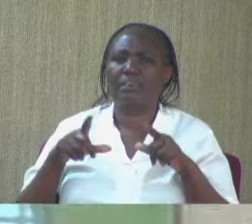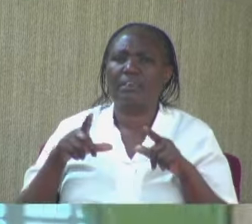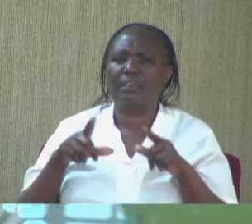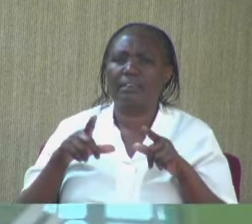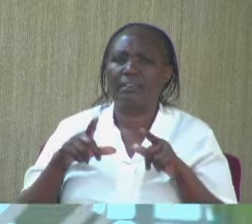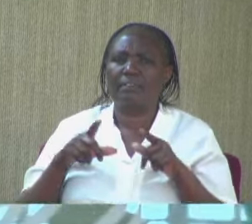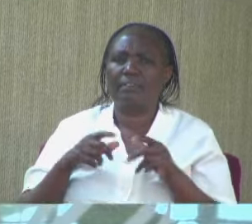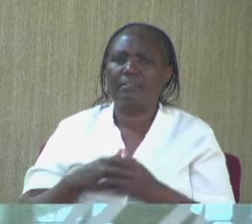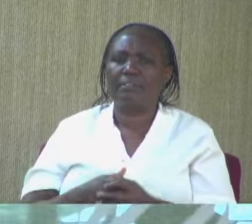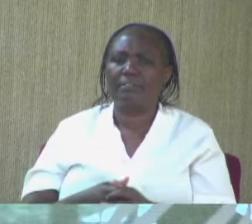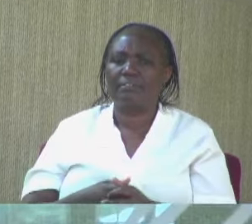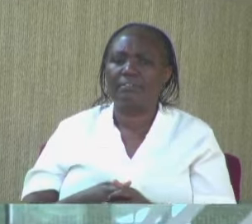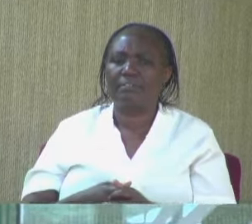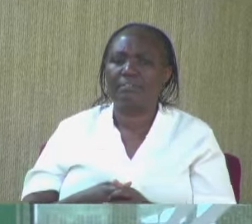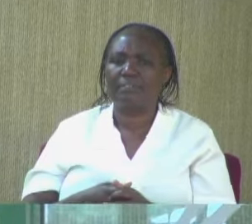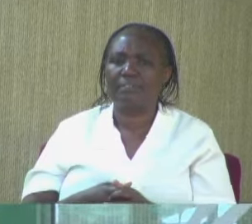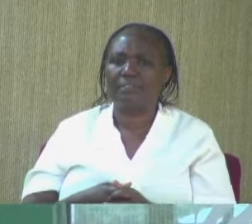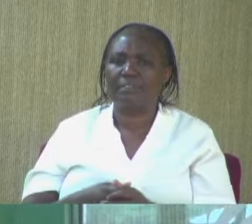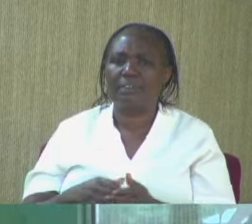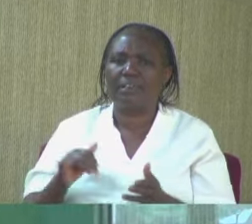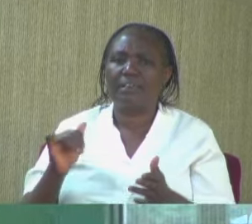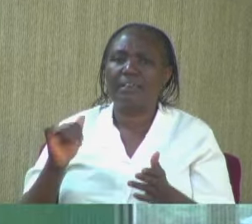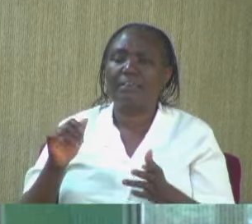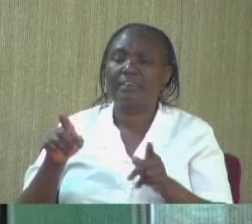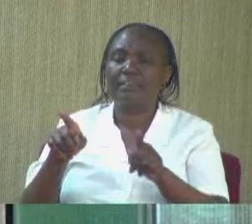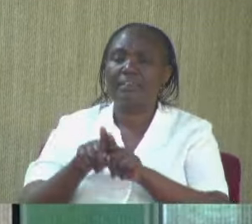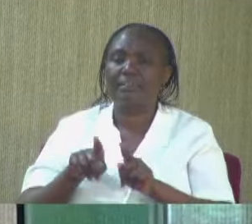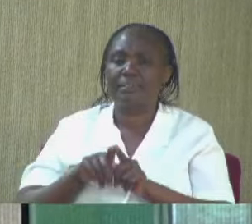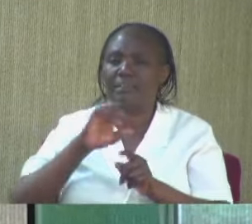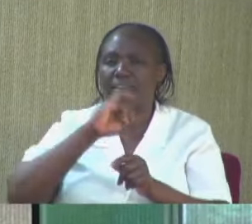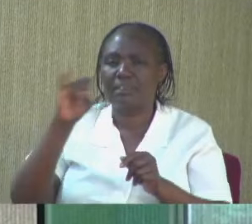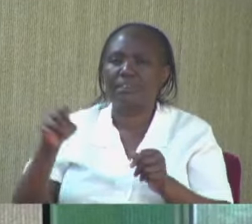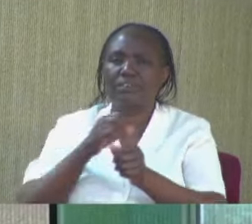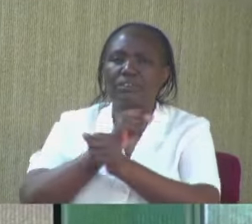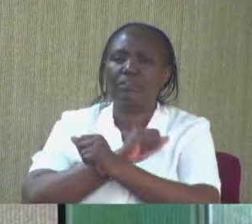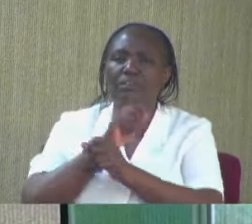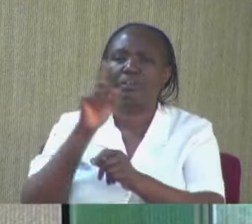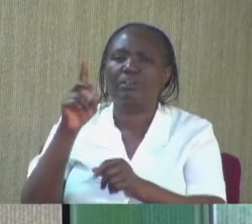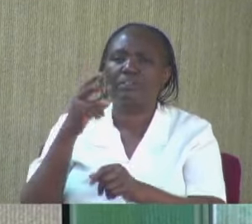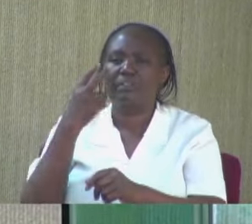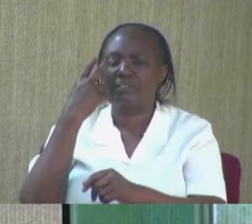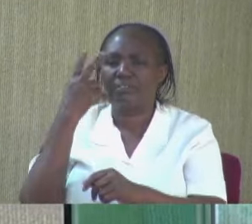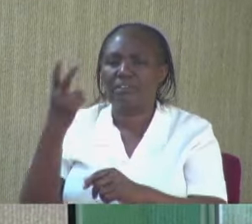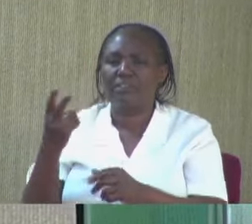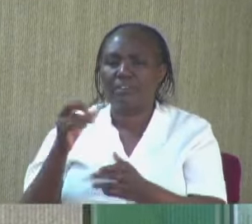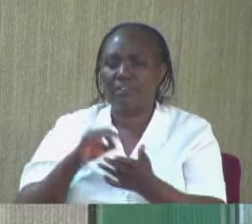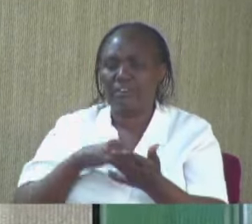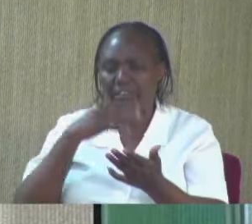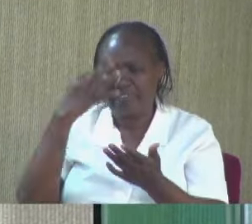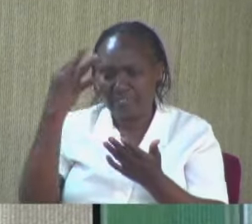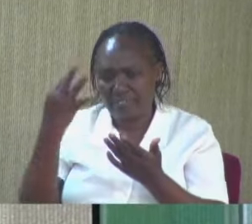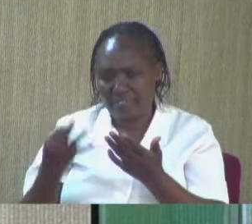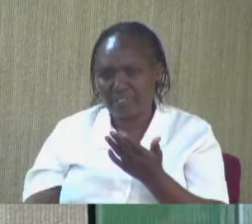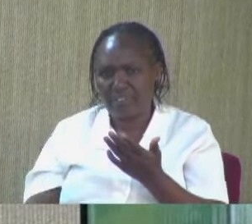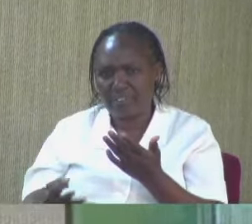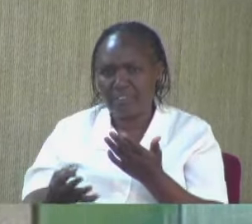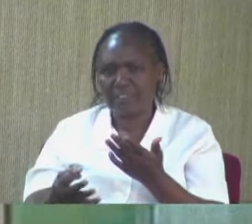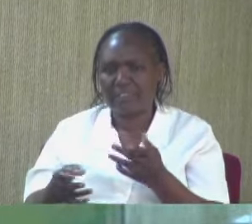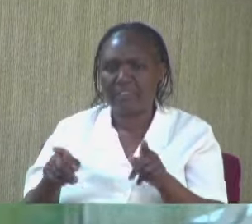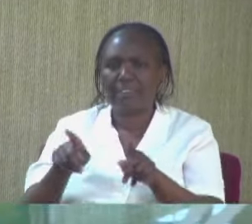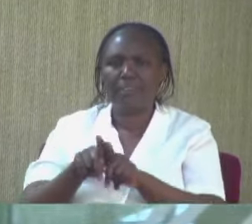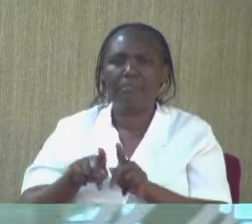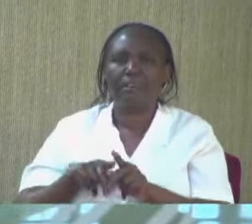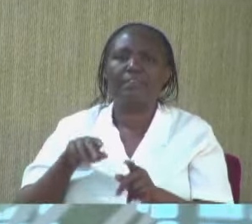statement? That like John, one of our visionary experiences, he fell down as though dead.